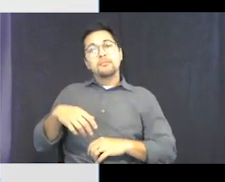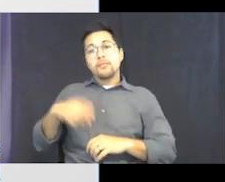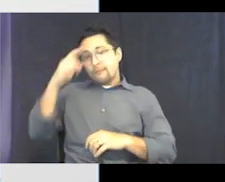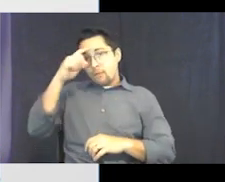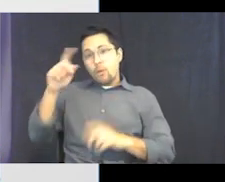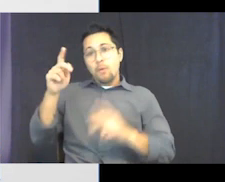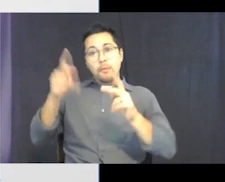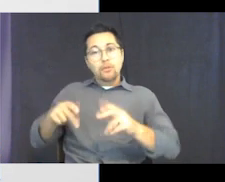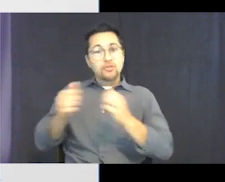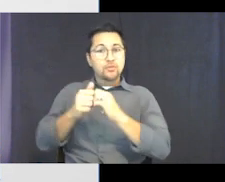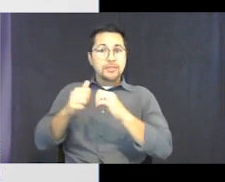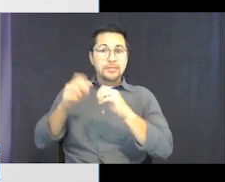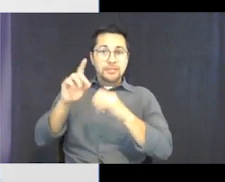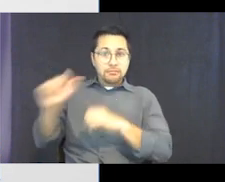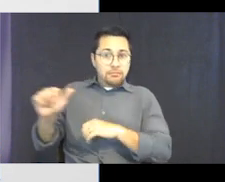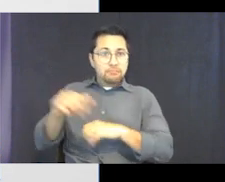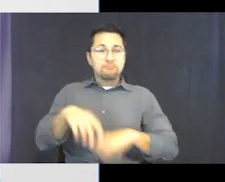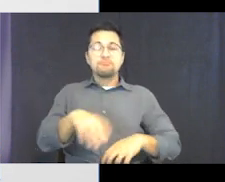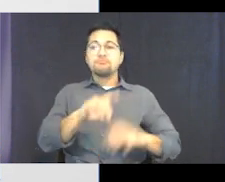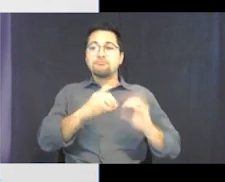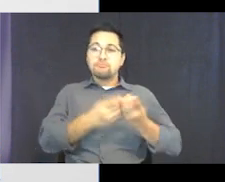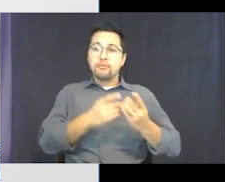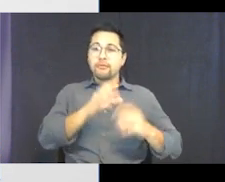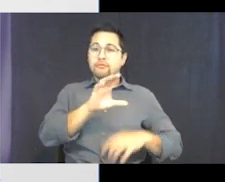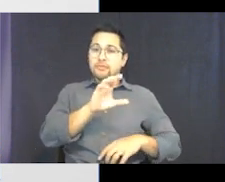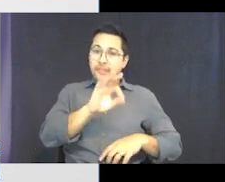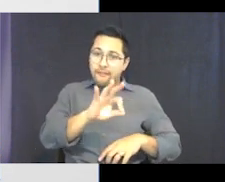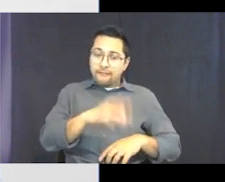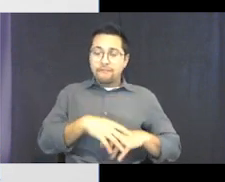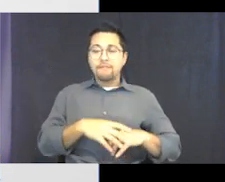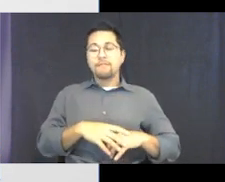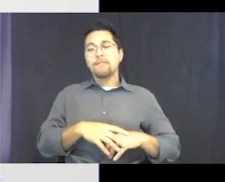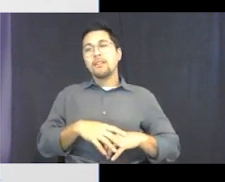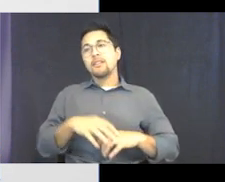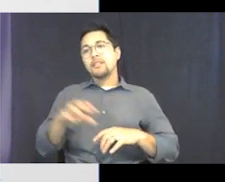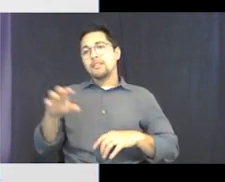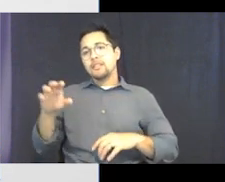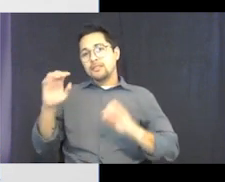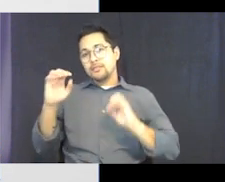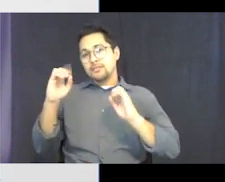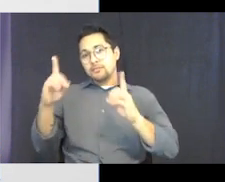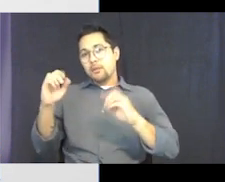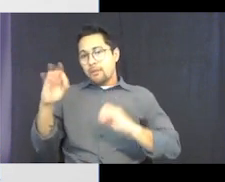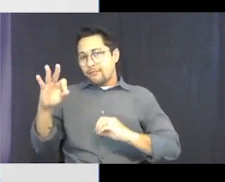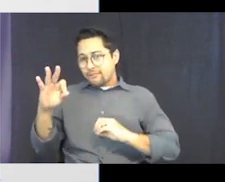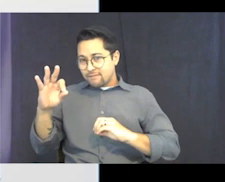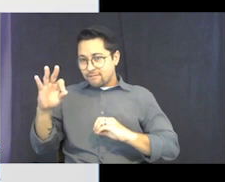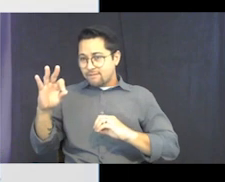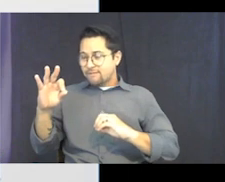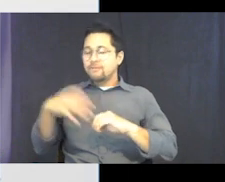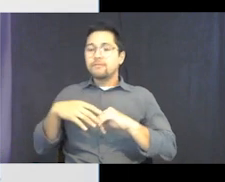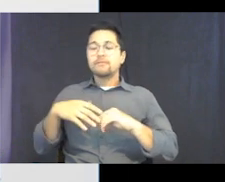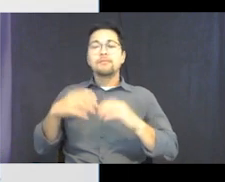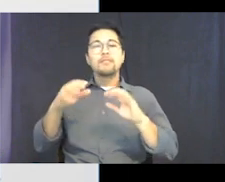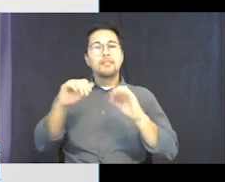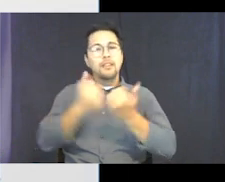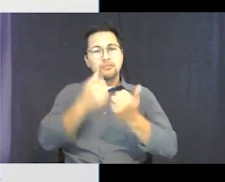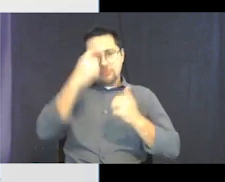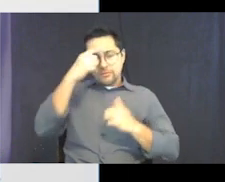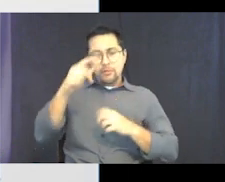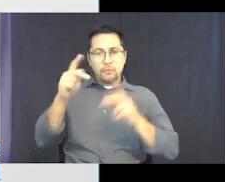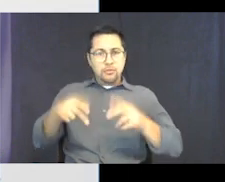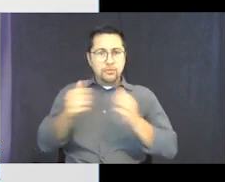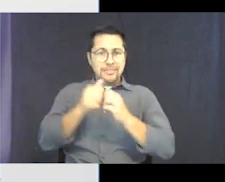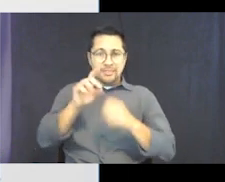Persons with Disabilities, the Department of Children and Families, the Department of Education, the Agency for Persons with